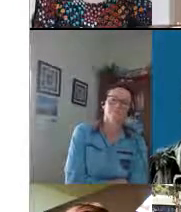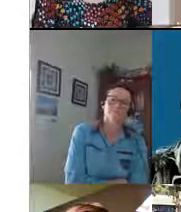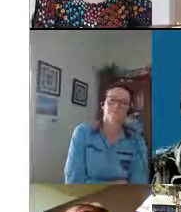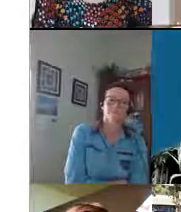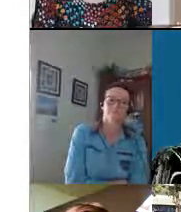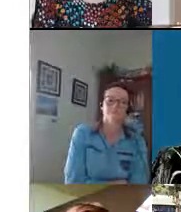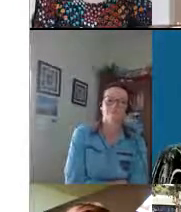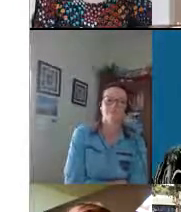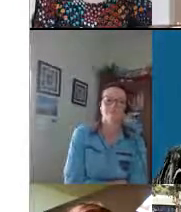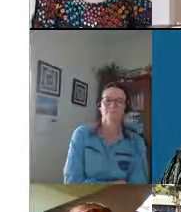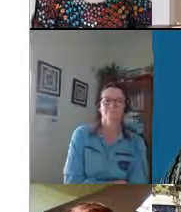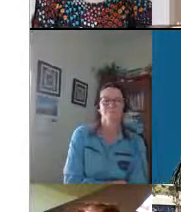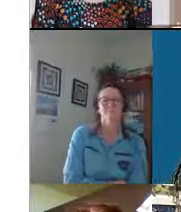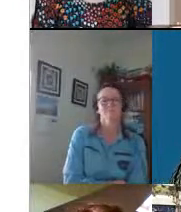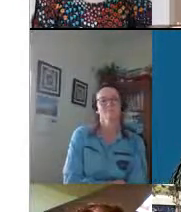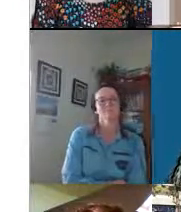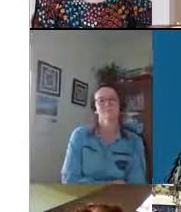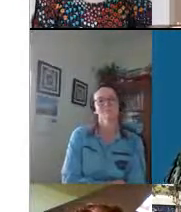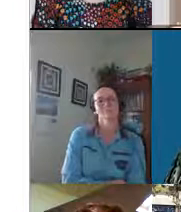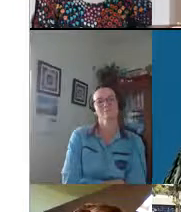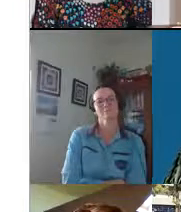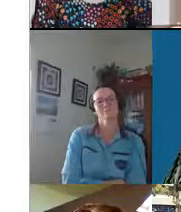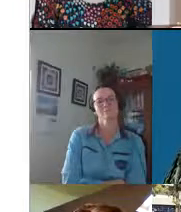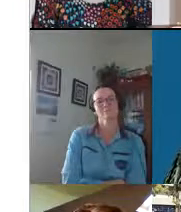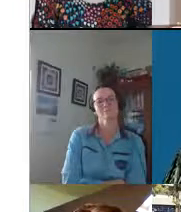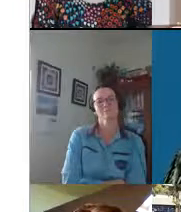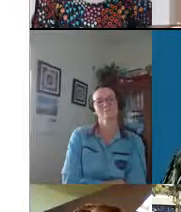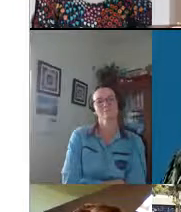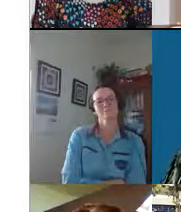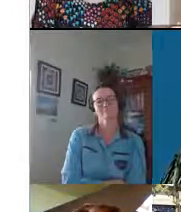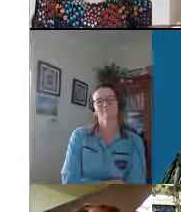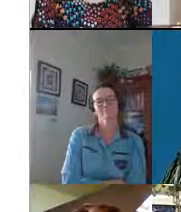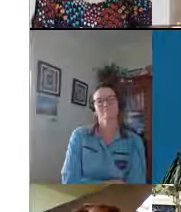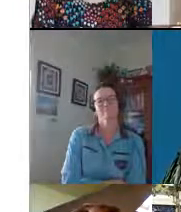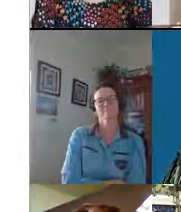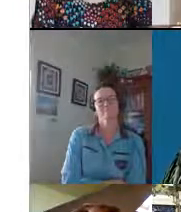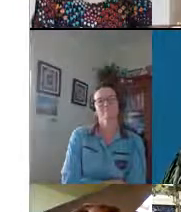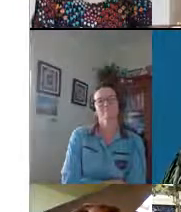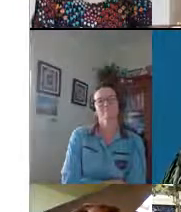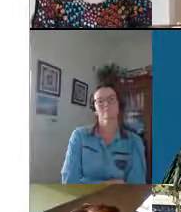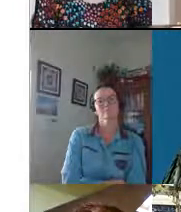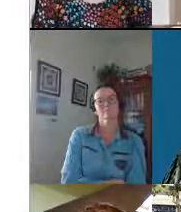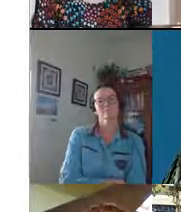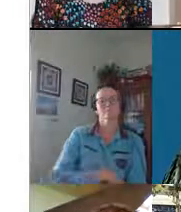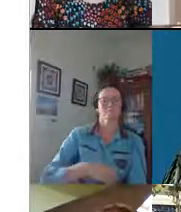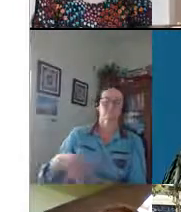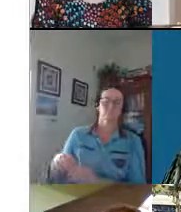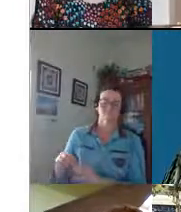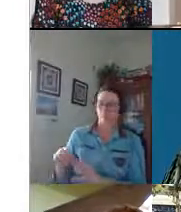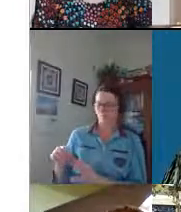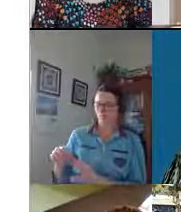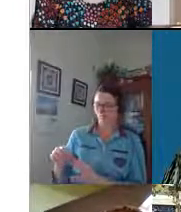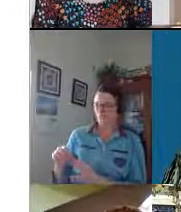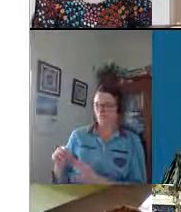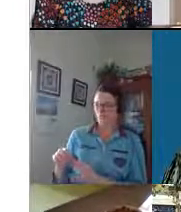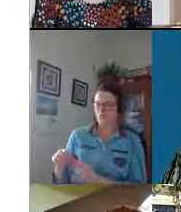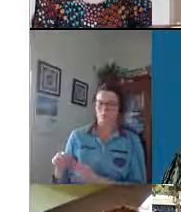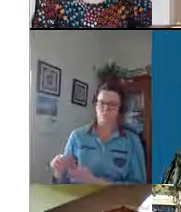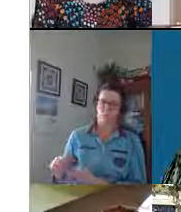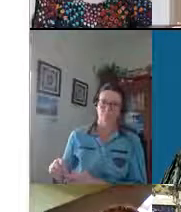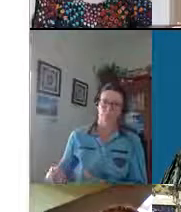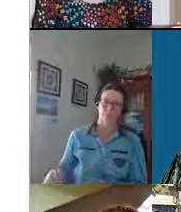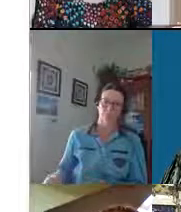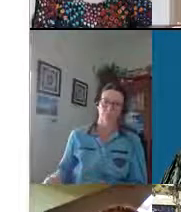is simply a physical energy resource or grid that generates, distributes